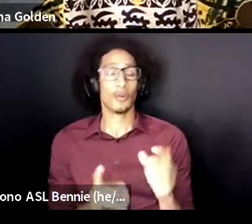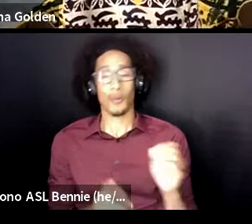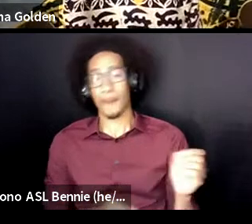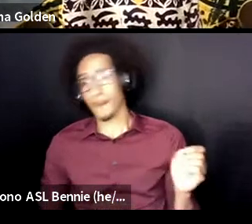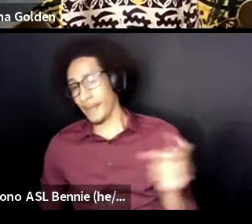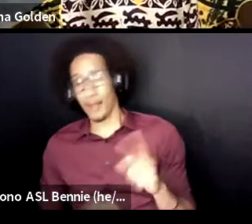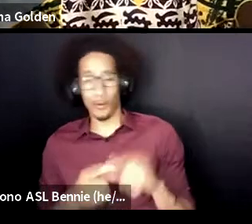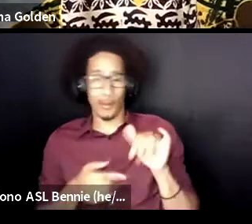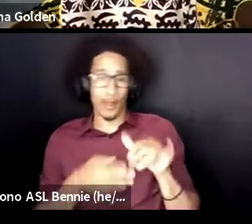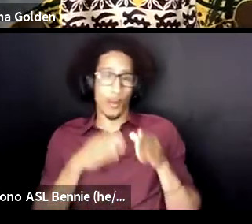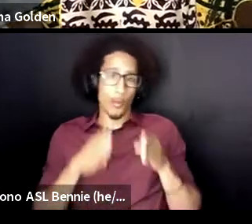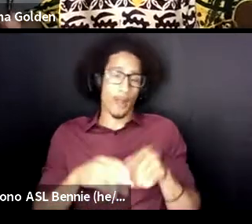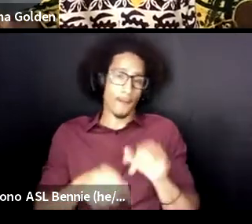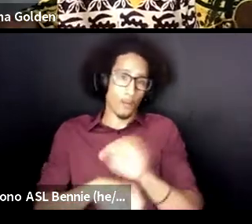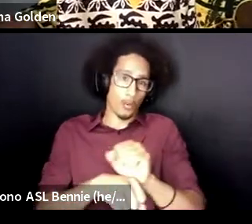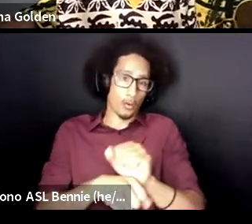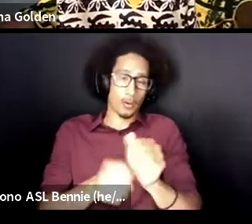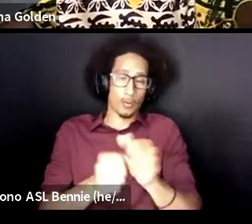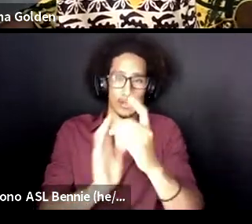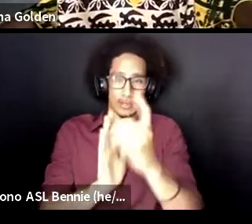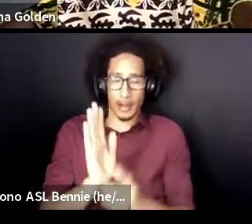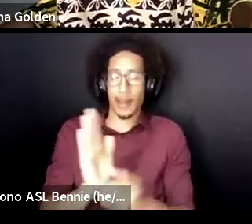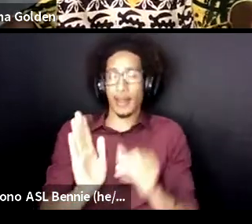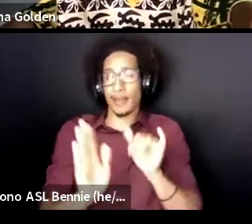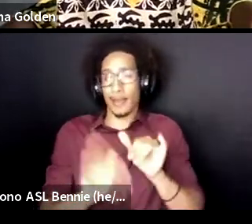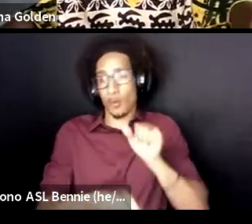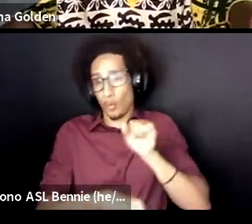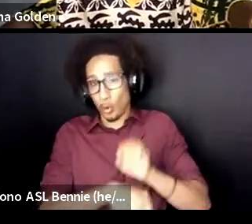then realization, that working process, it was very